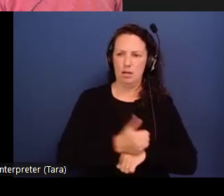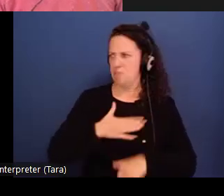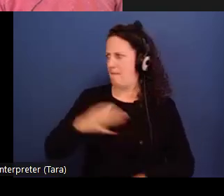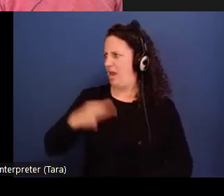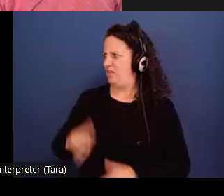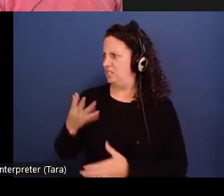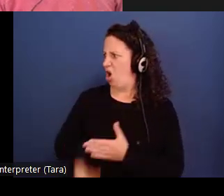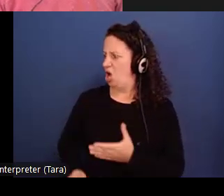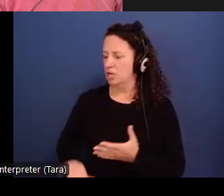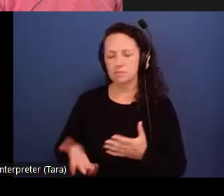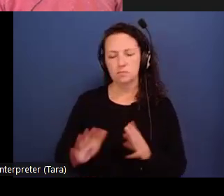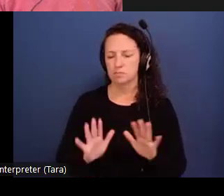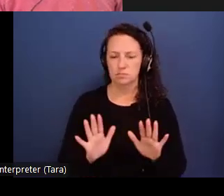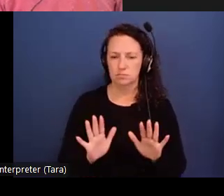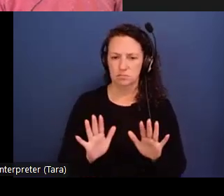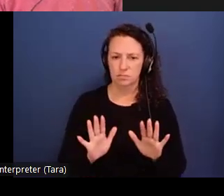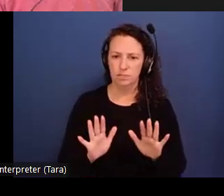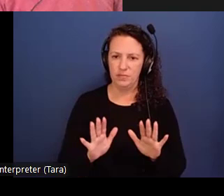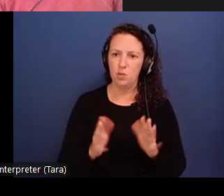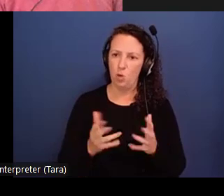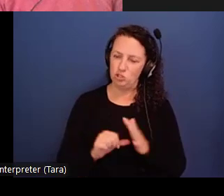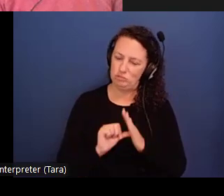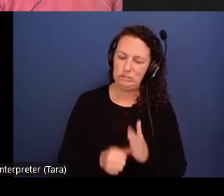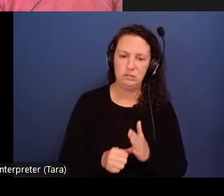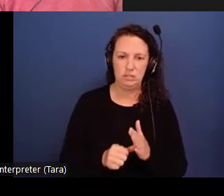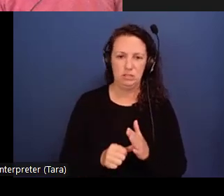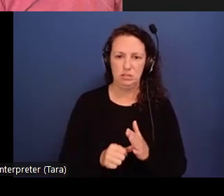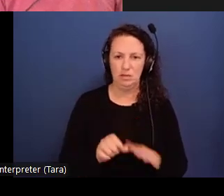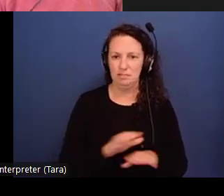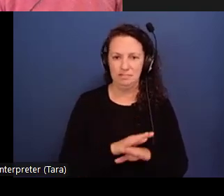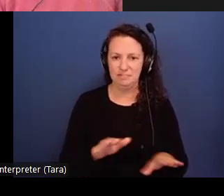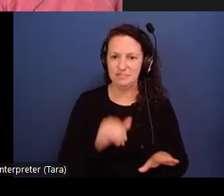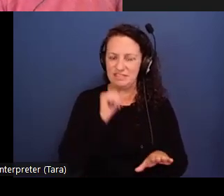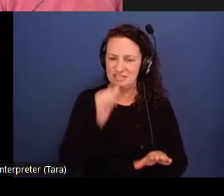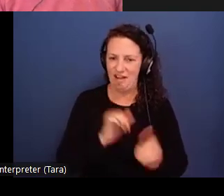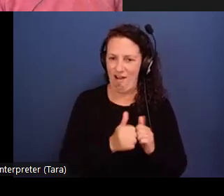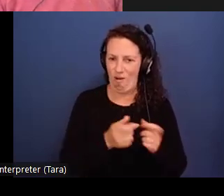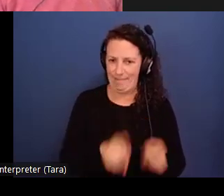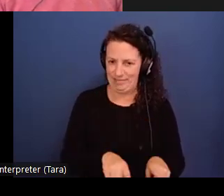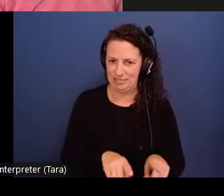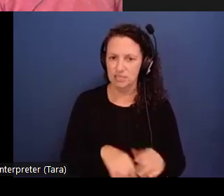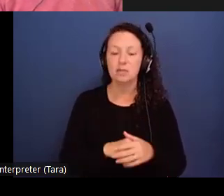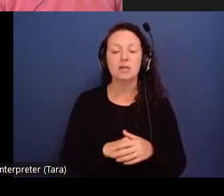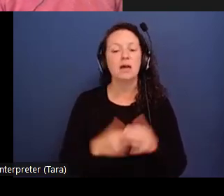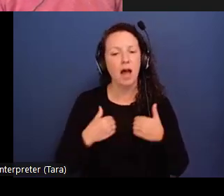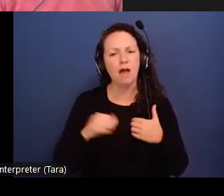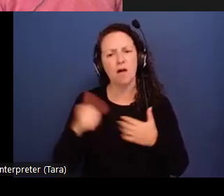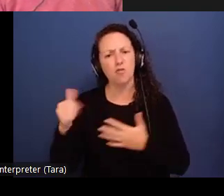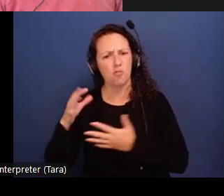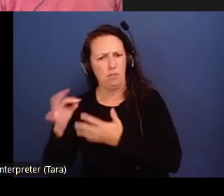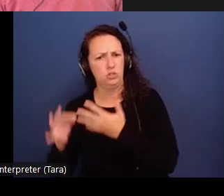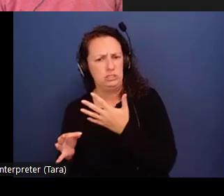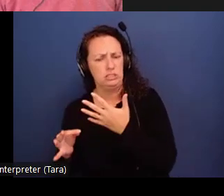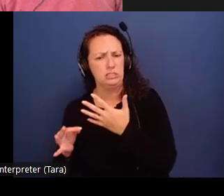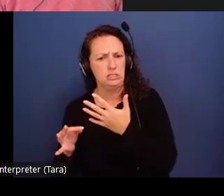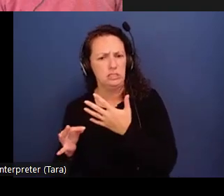a very good message that we can send out to the audience. And there's a lot of alternatives